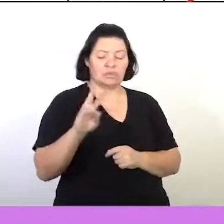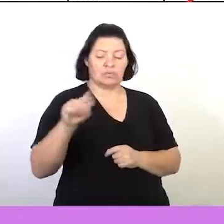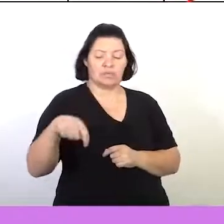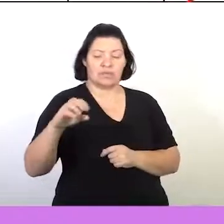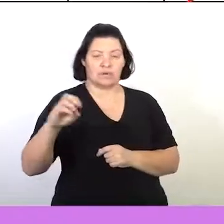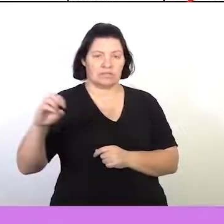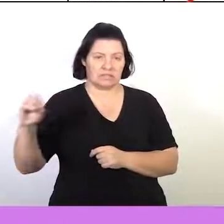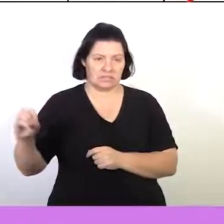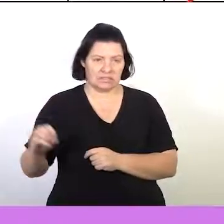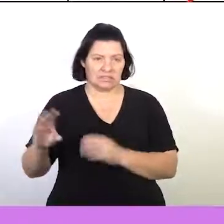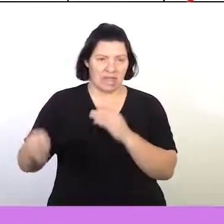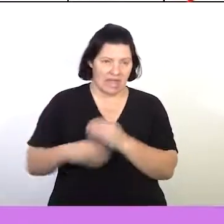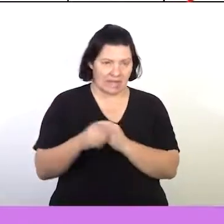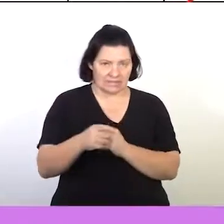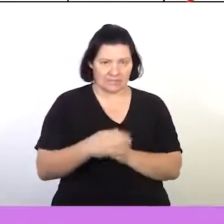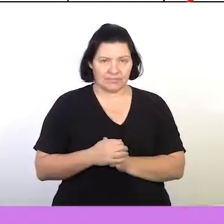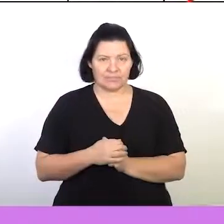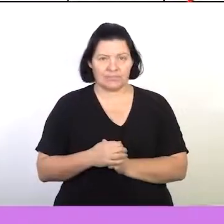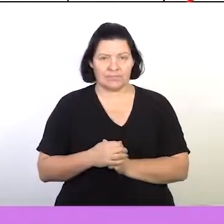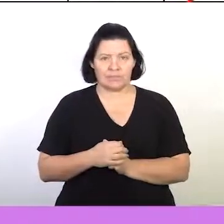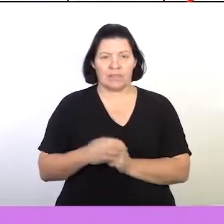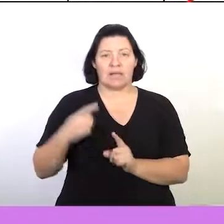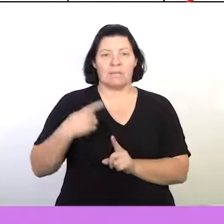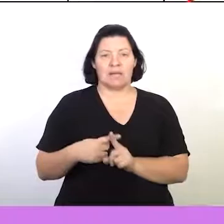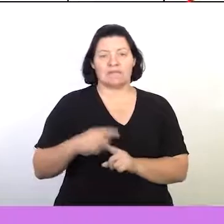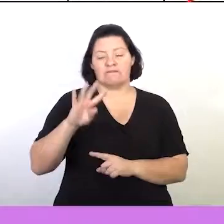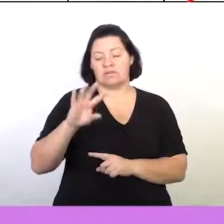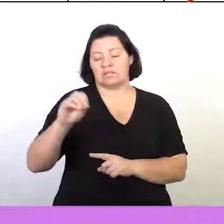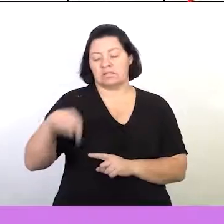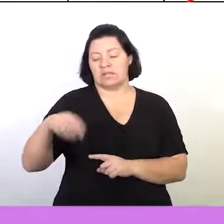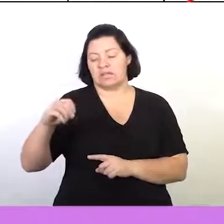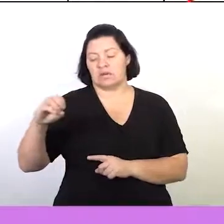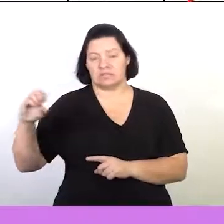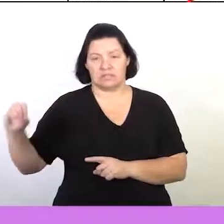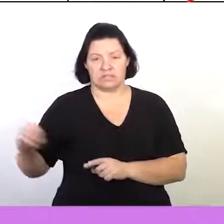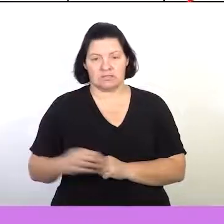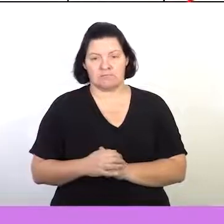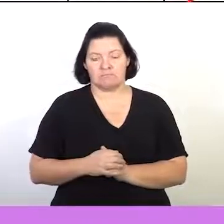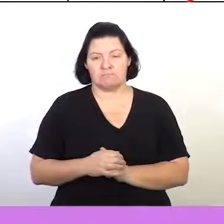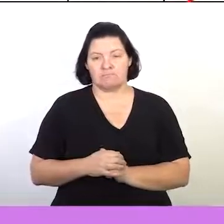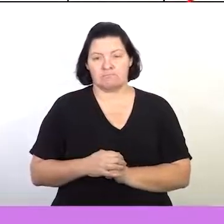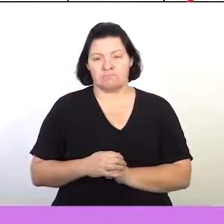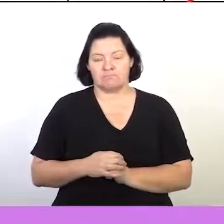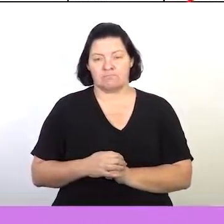be 32,000. So I'm going to add the 32,000 plus the 40,000